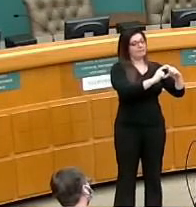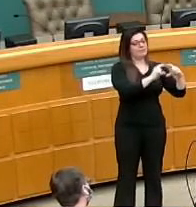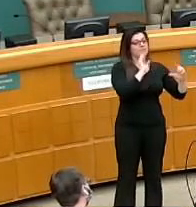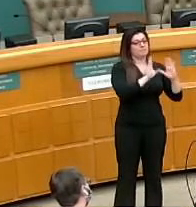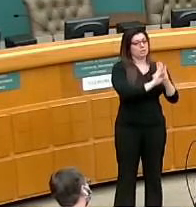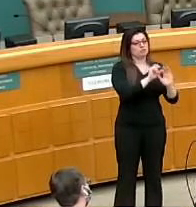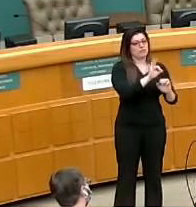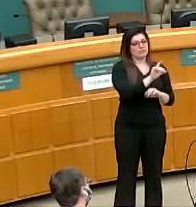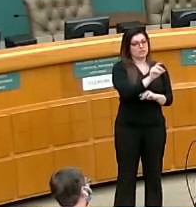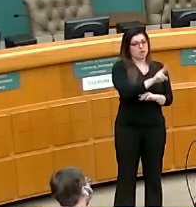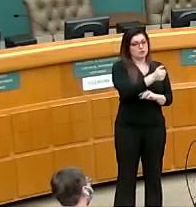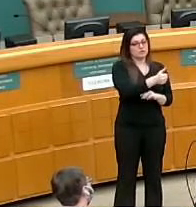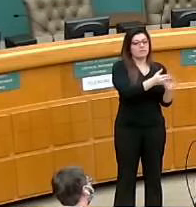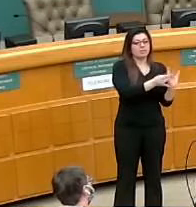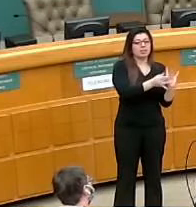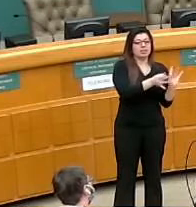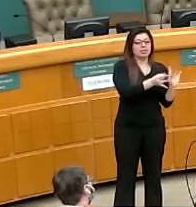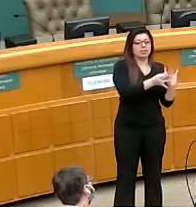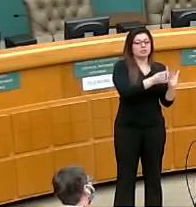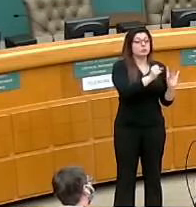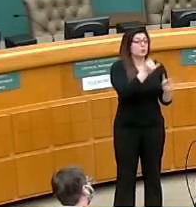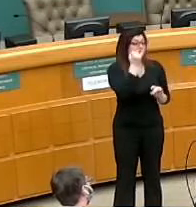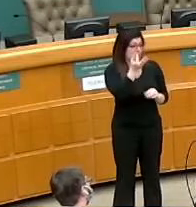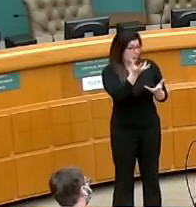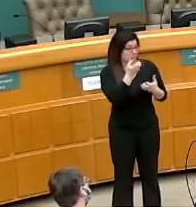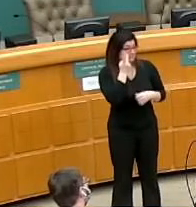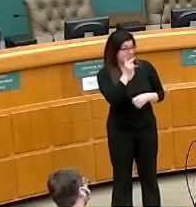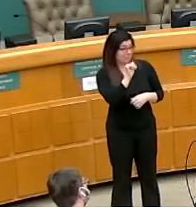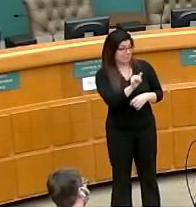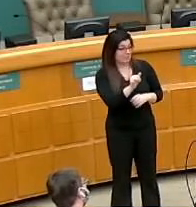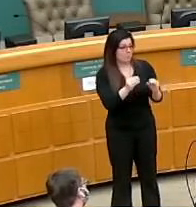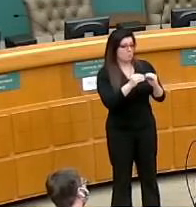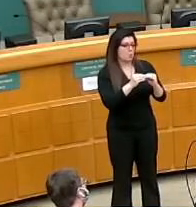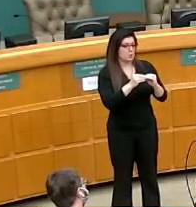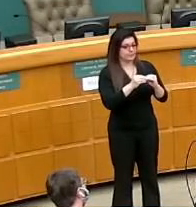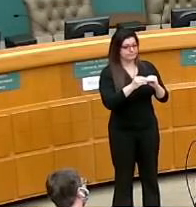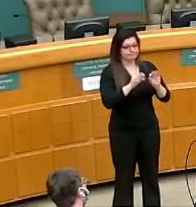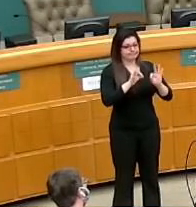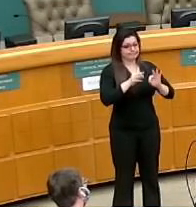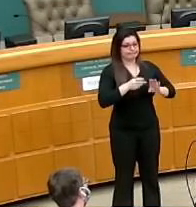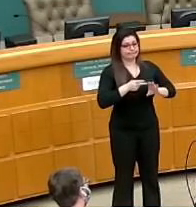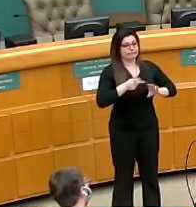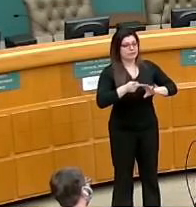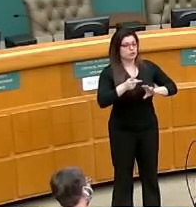go to either of our home pages, you'll see the link for the COVID-19 webpage, and